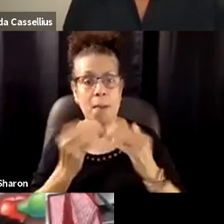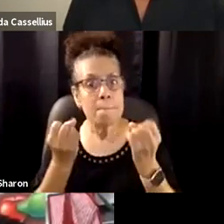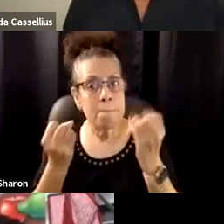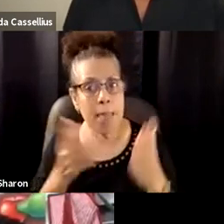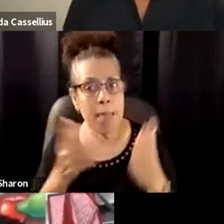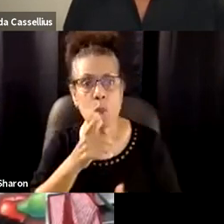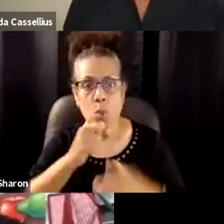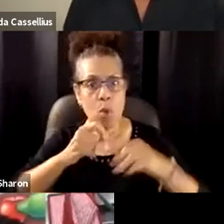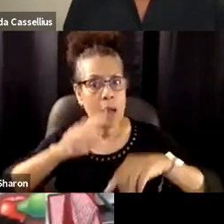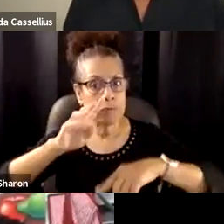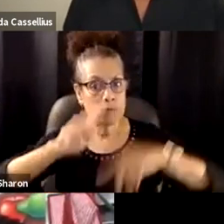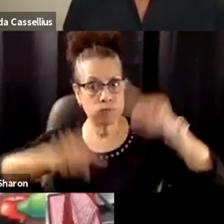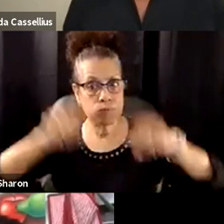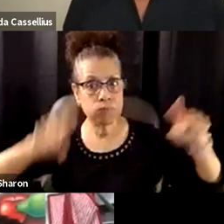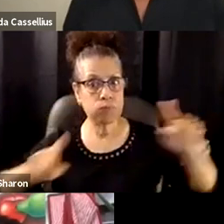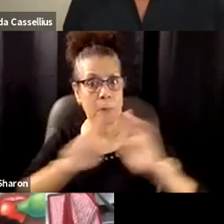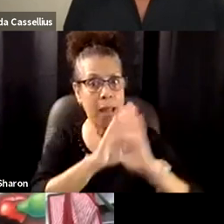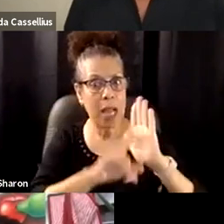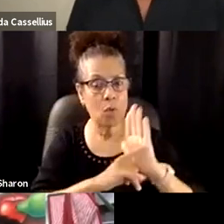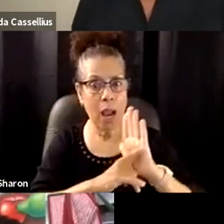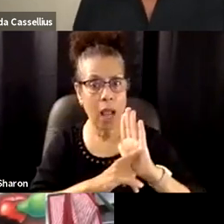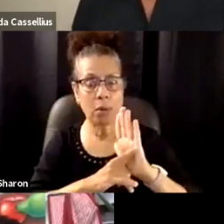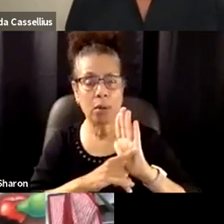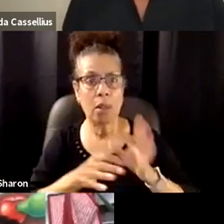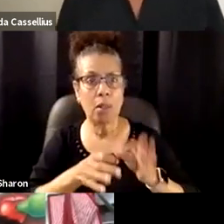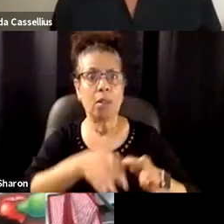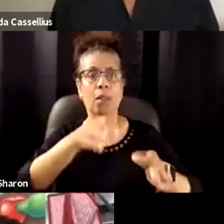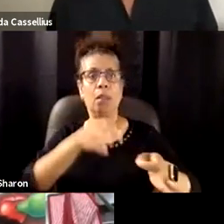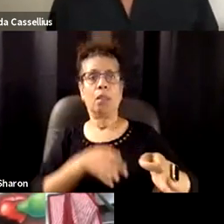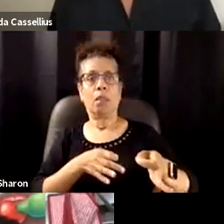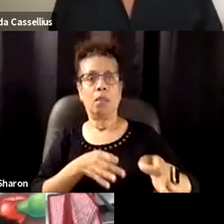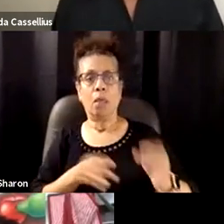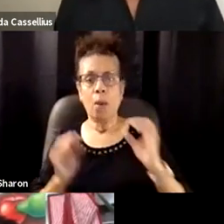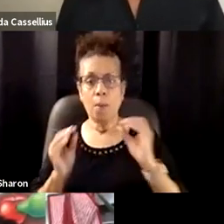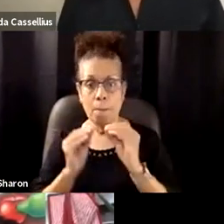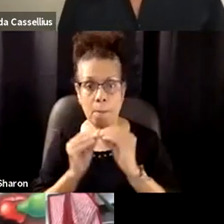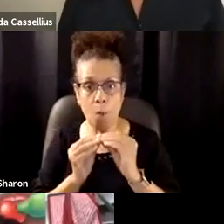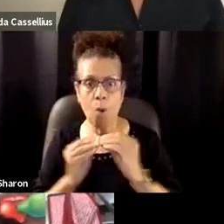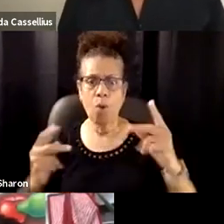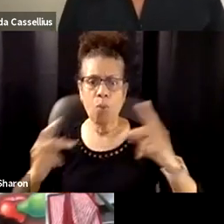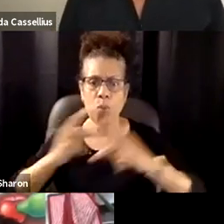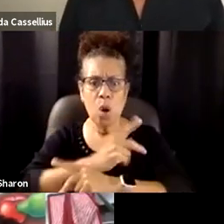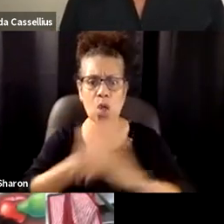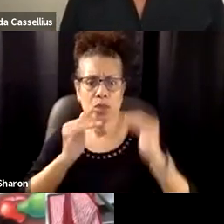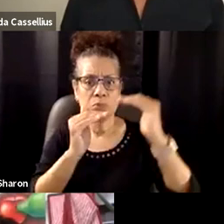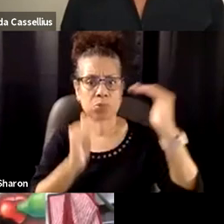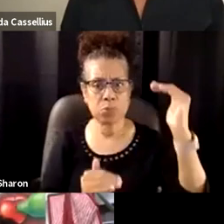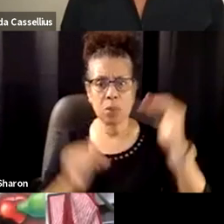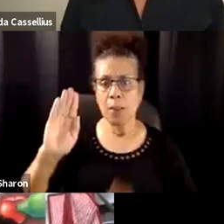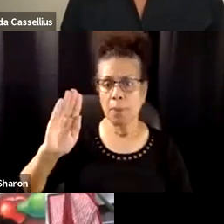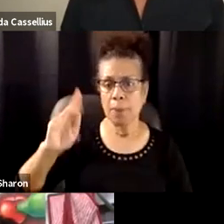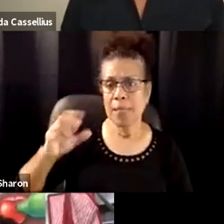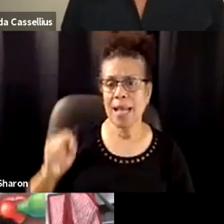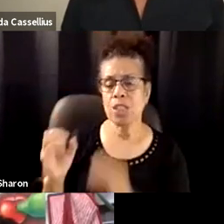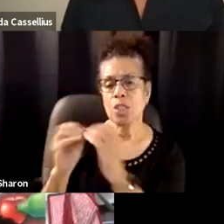from diverse backgrounds at a severe disadvantage thereby creating more inequality and proving bps's actions to be political